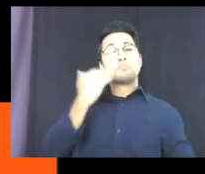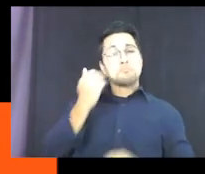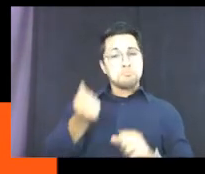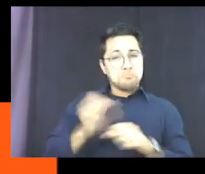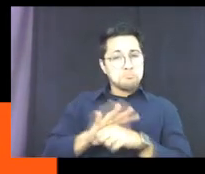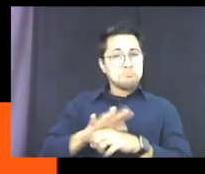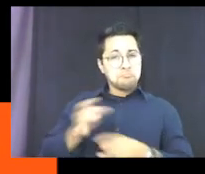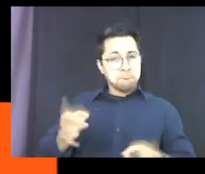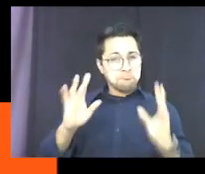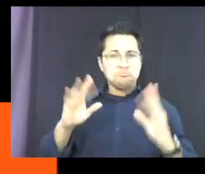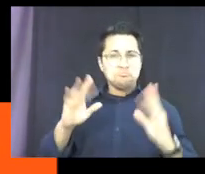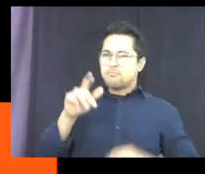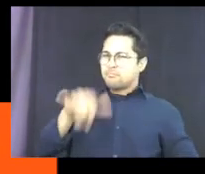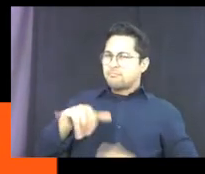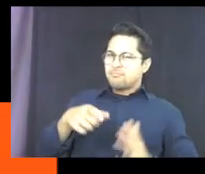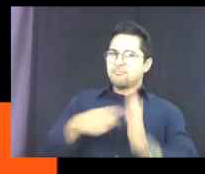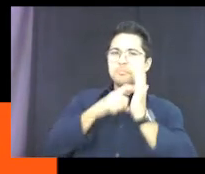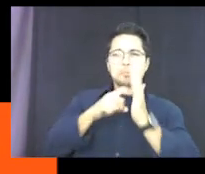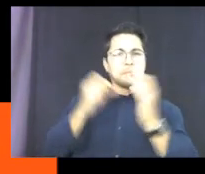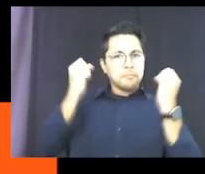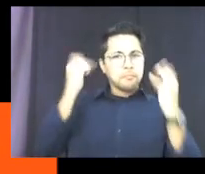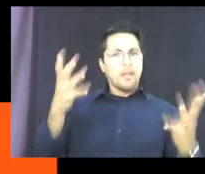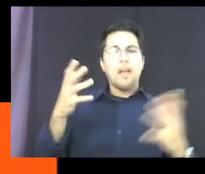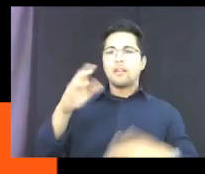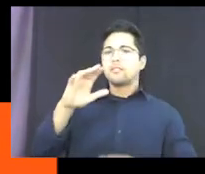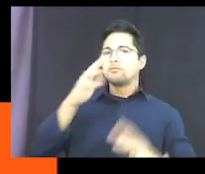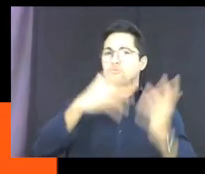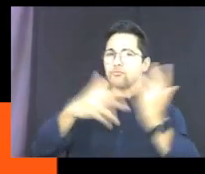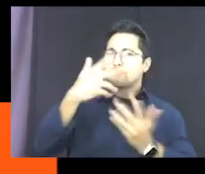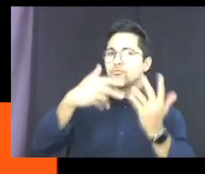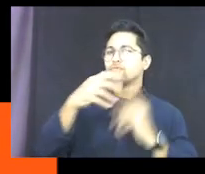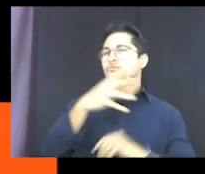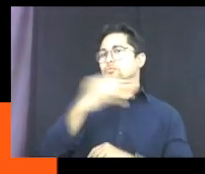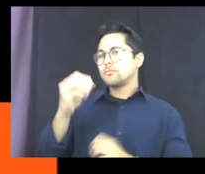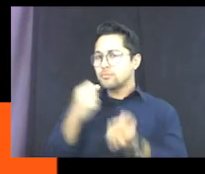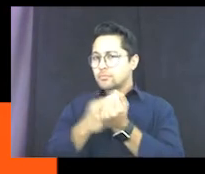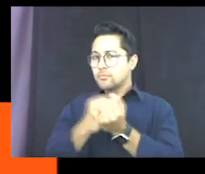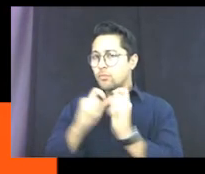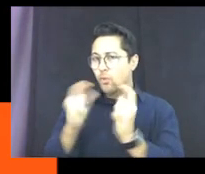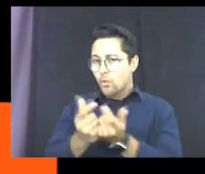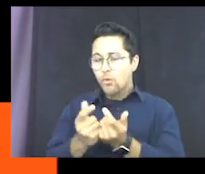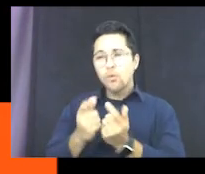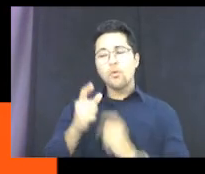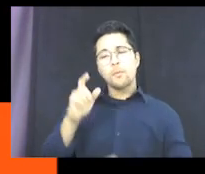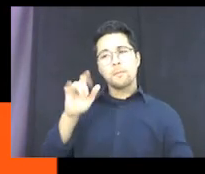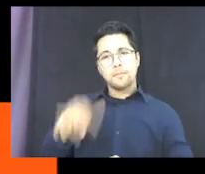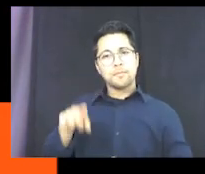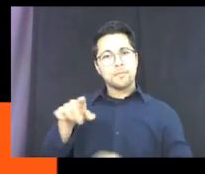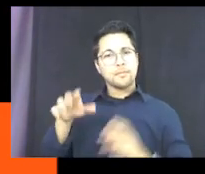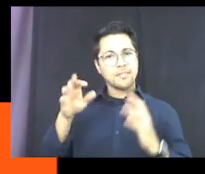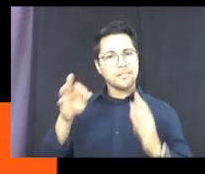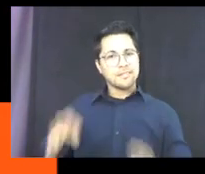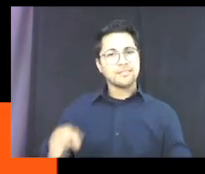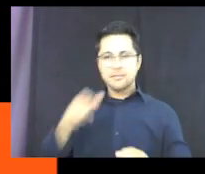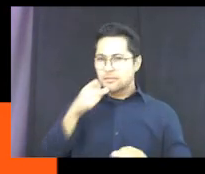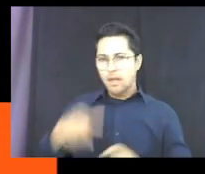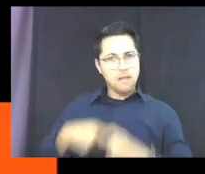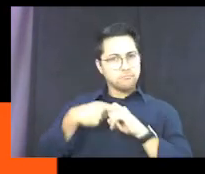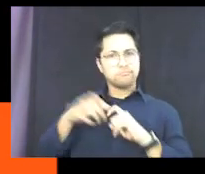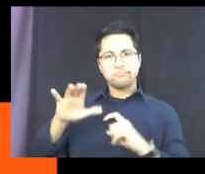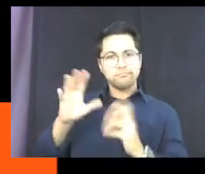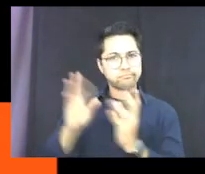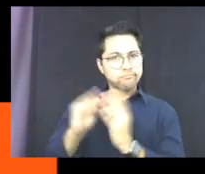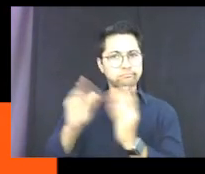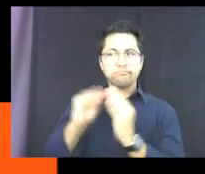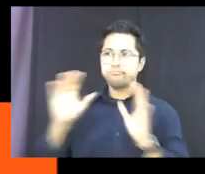pandemic has required many social and support groups that chose not to suspend their meetings